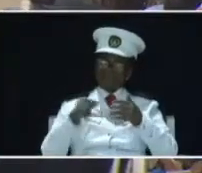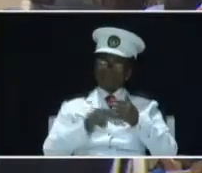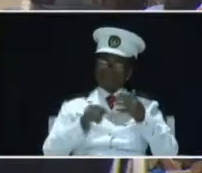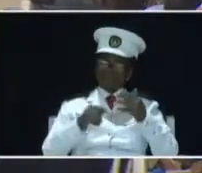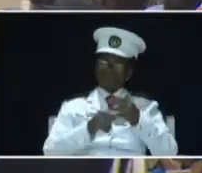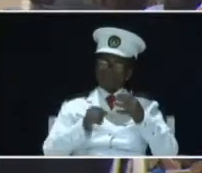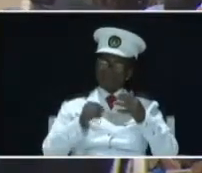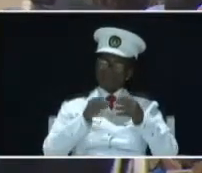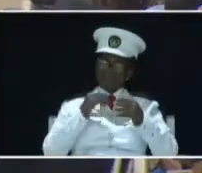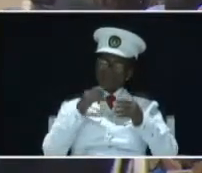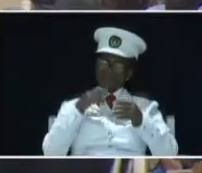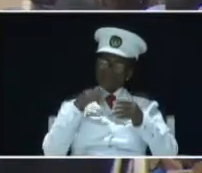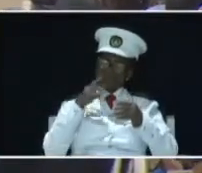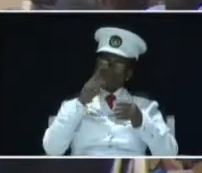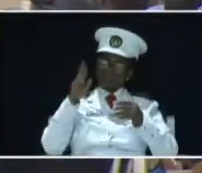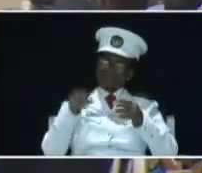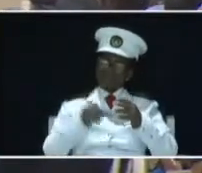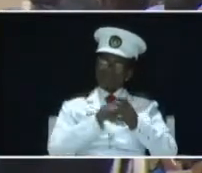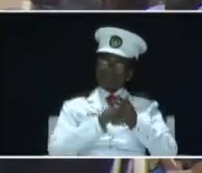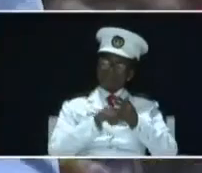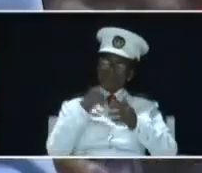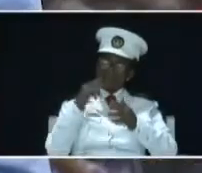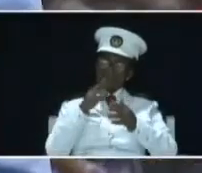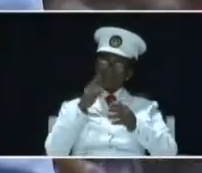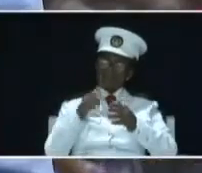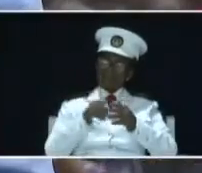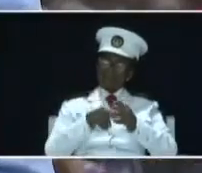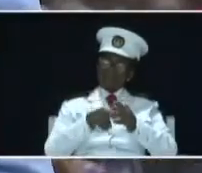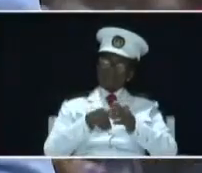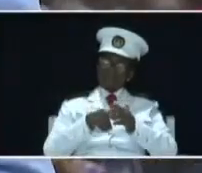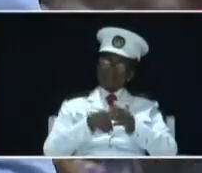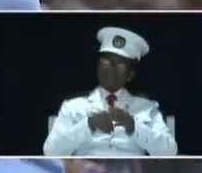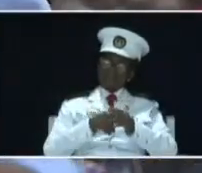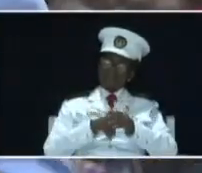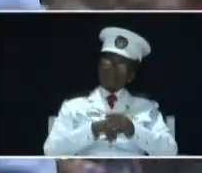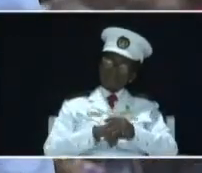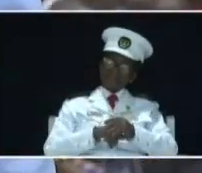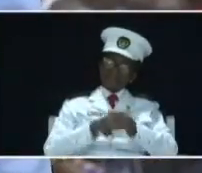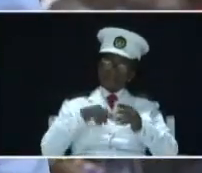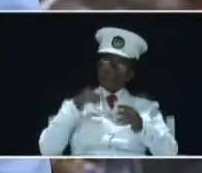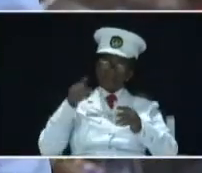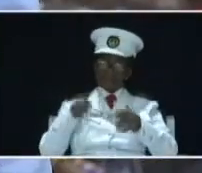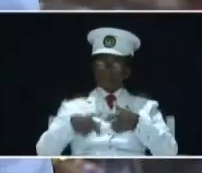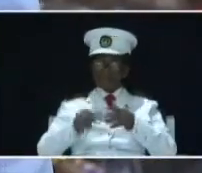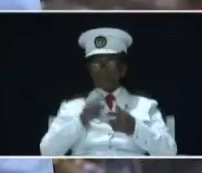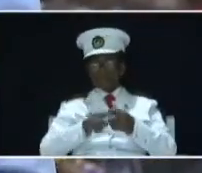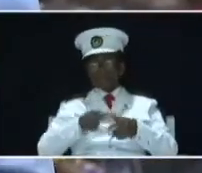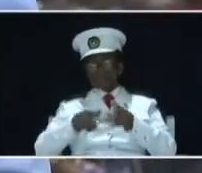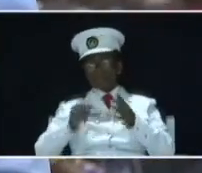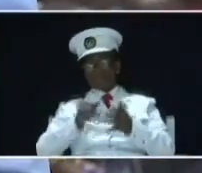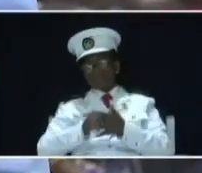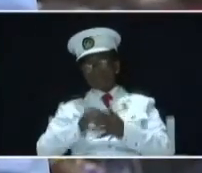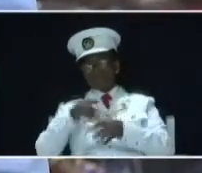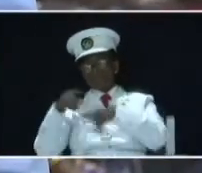are those who are ready to let go their position,